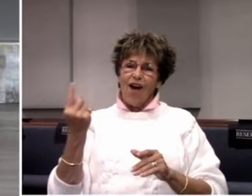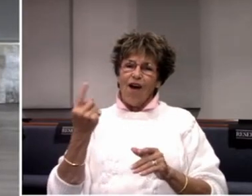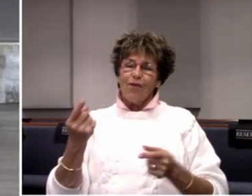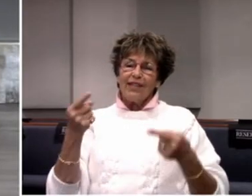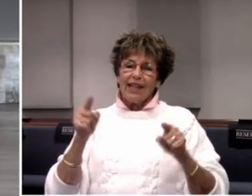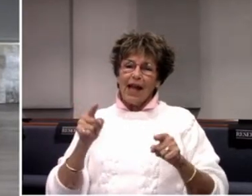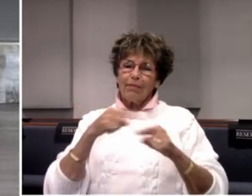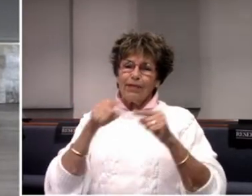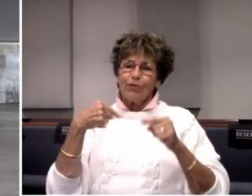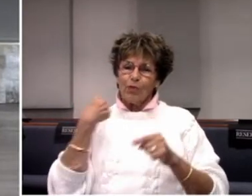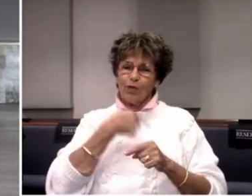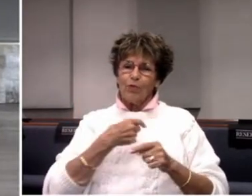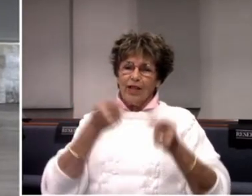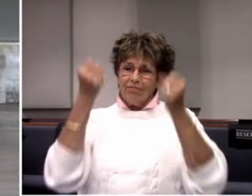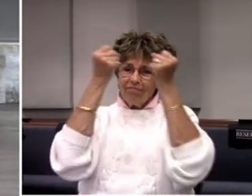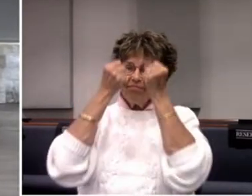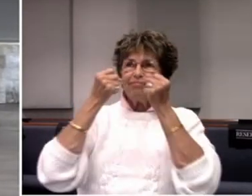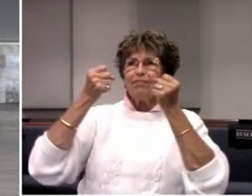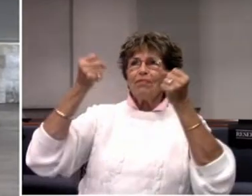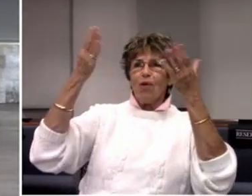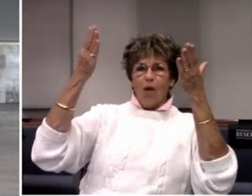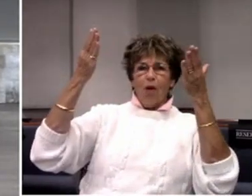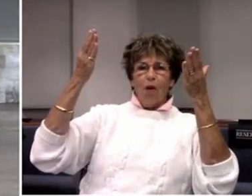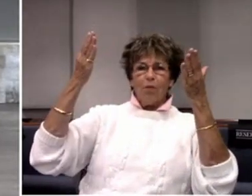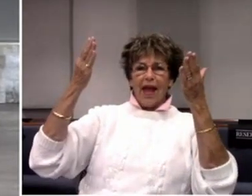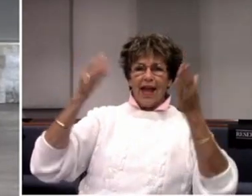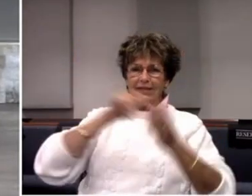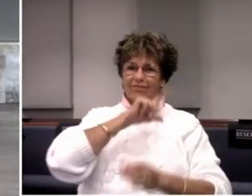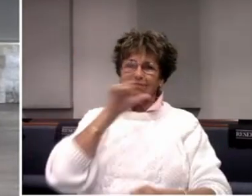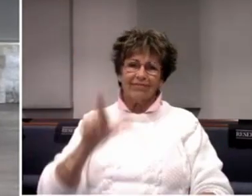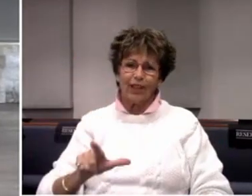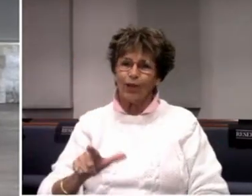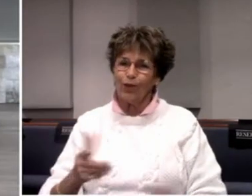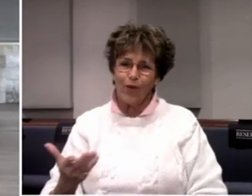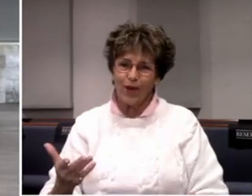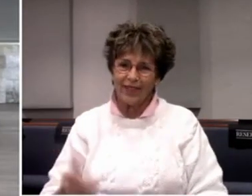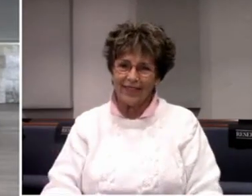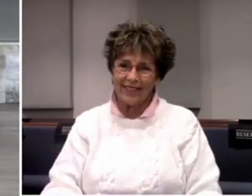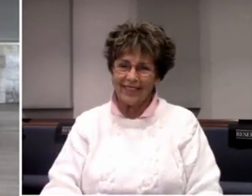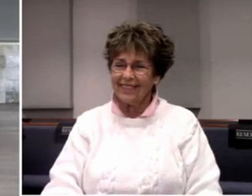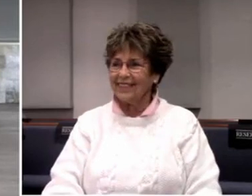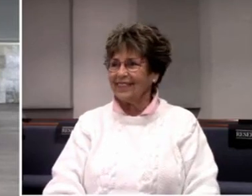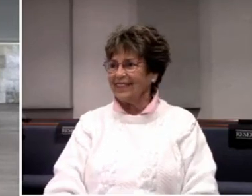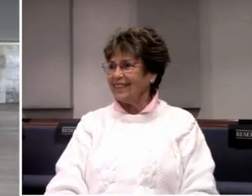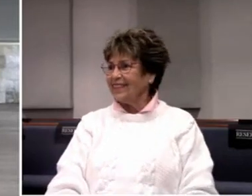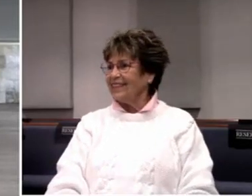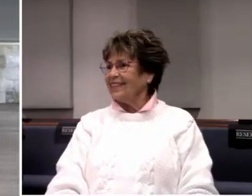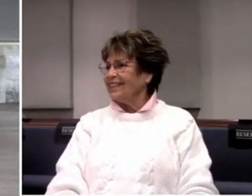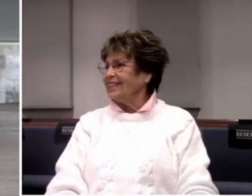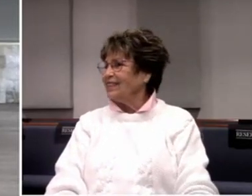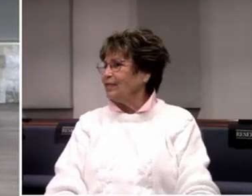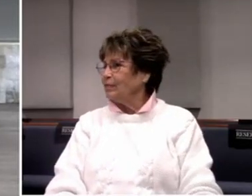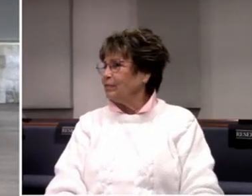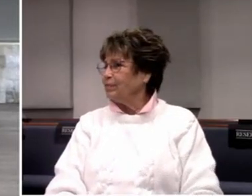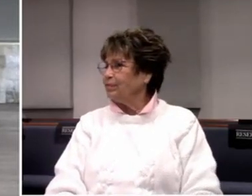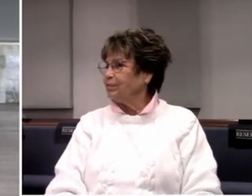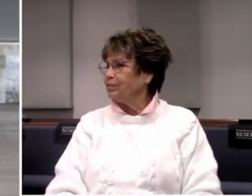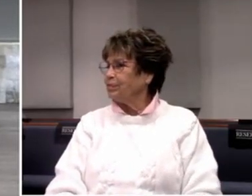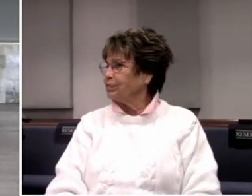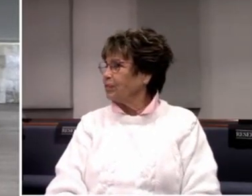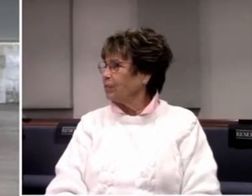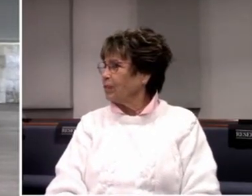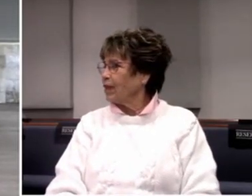Lord. Keep reading. Not only to recompense to no man evil for evil, but I'm